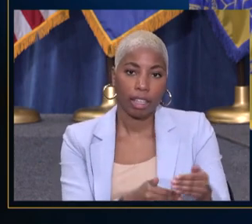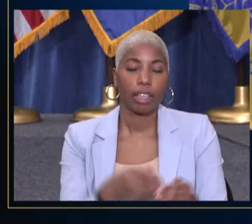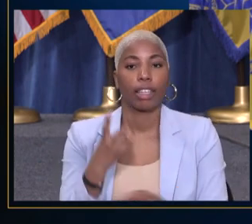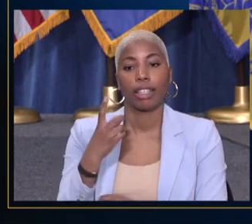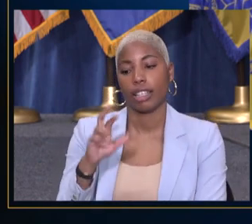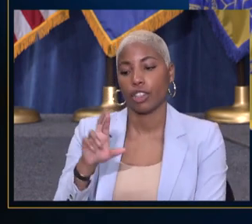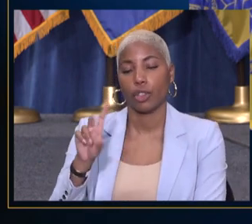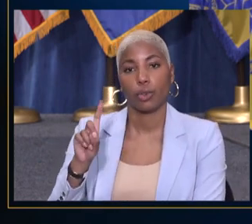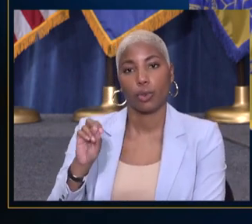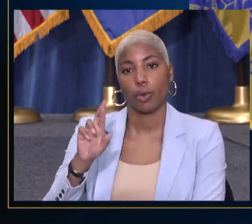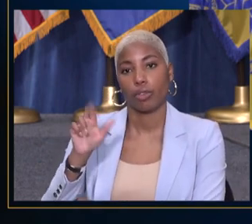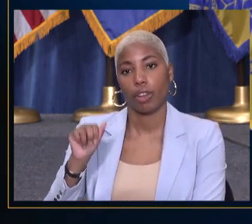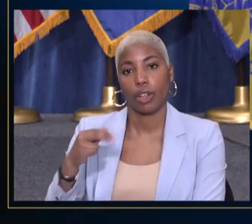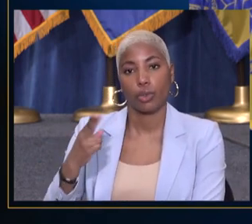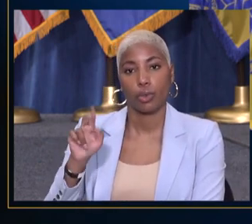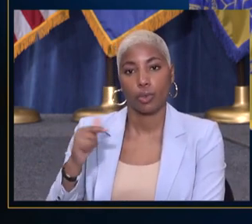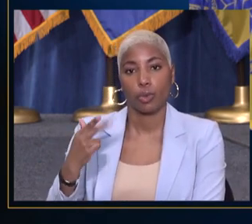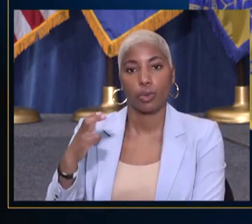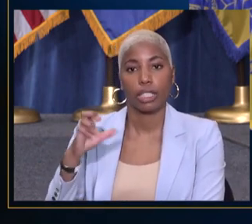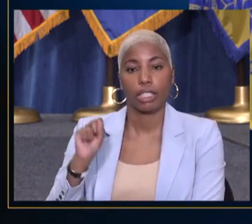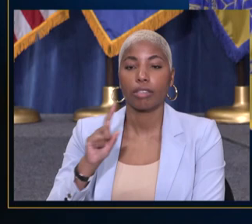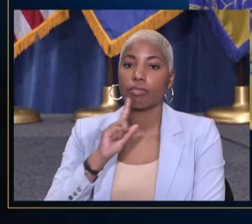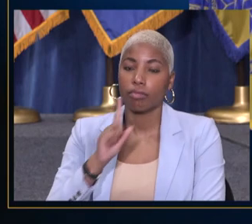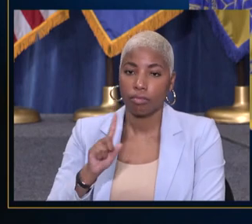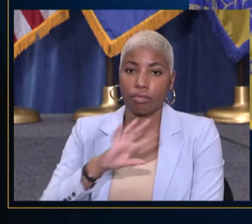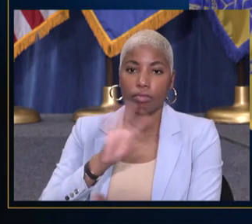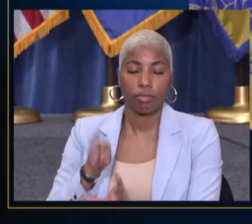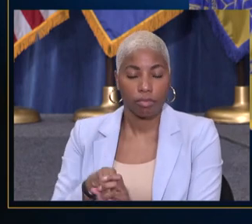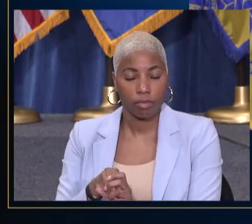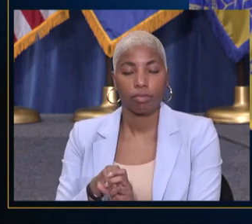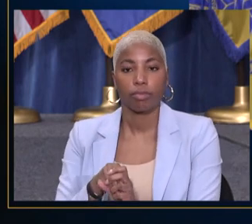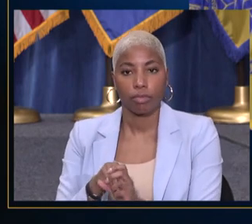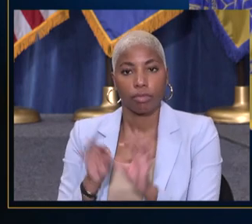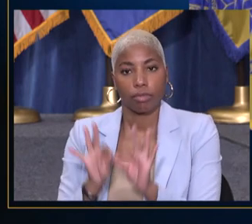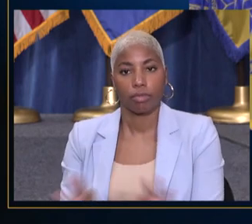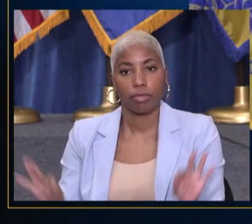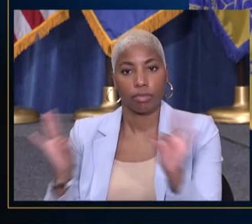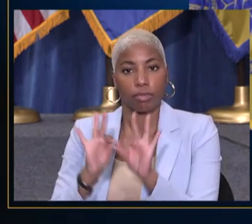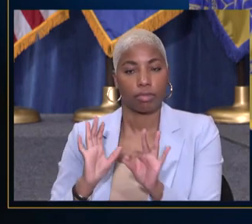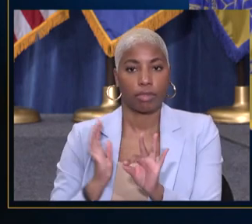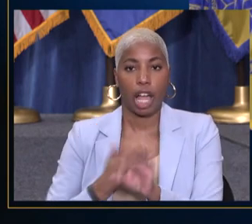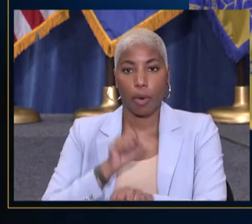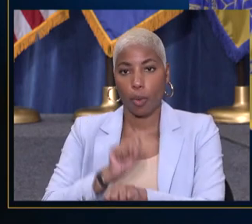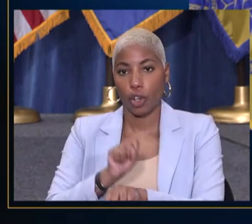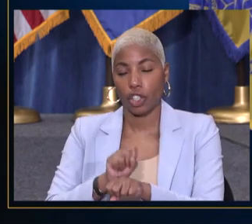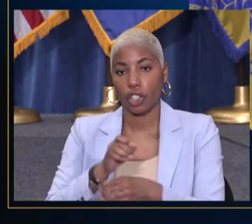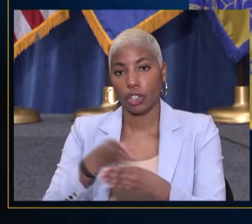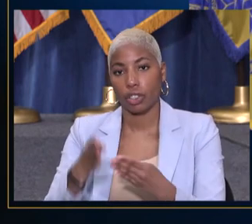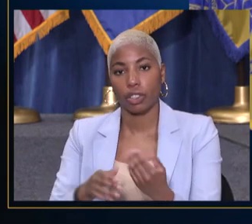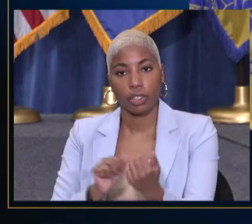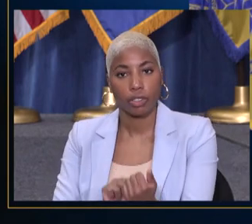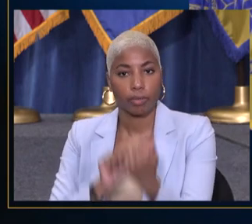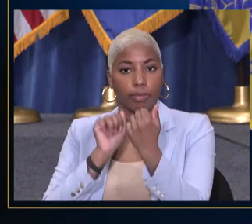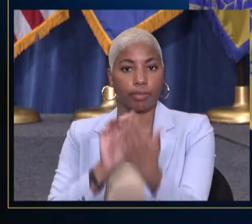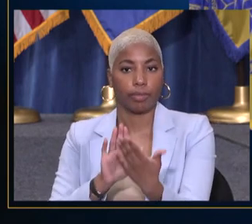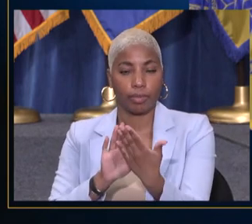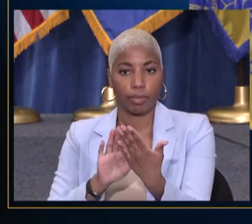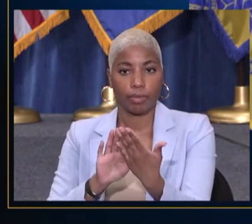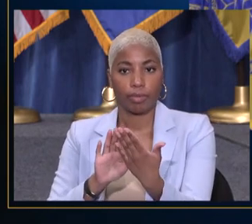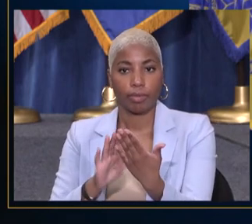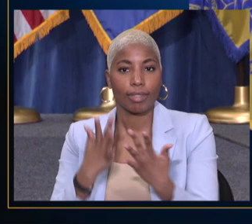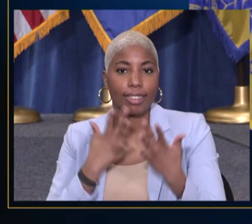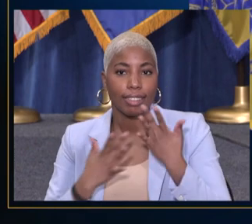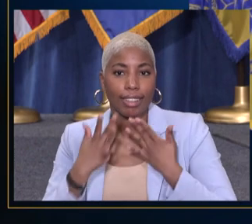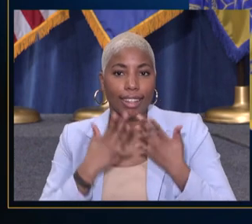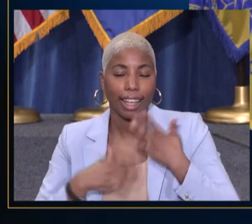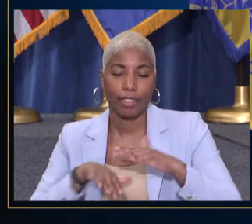Dora Hughes, who has been instrumental in so much of the work that we've done to addressing lack of